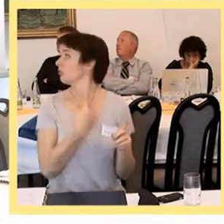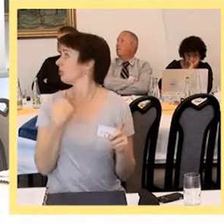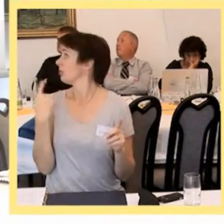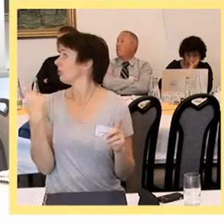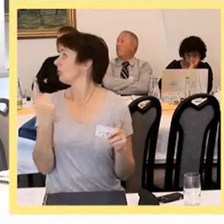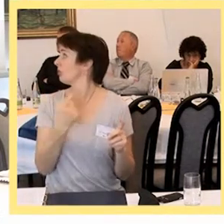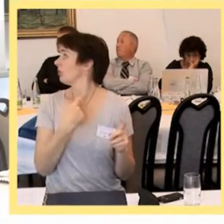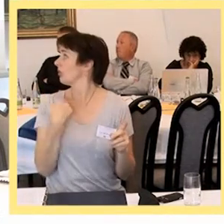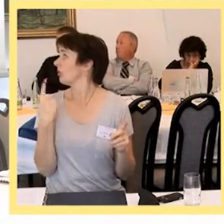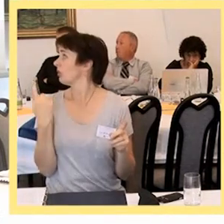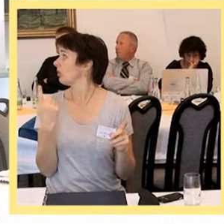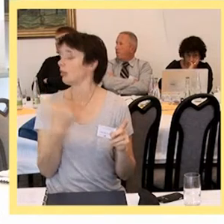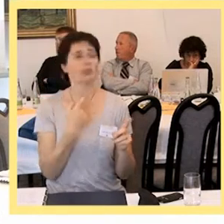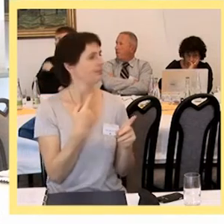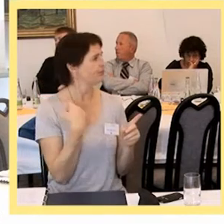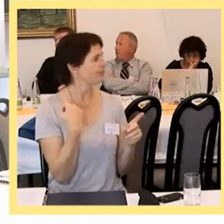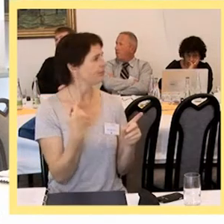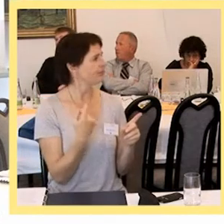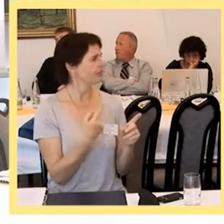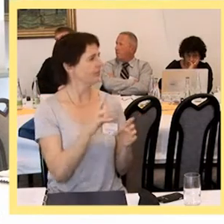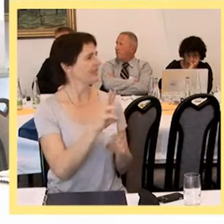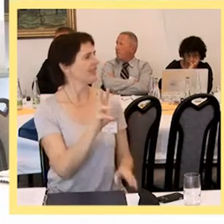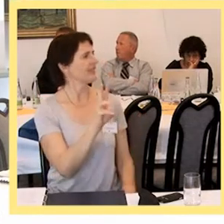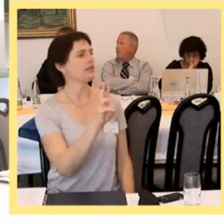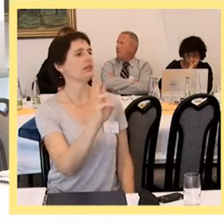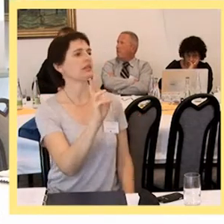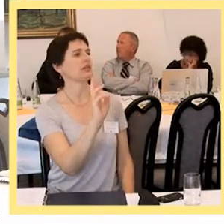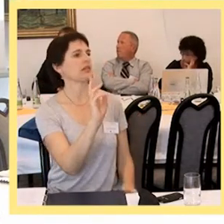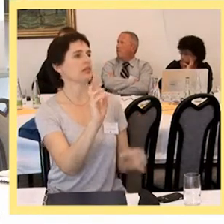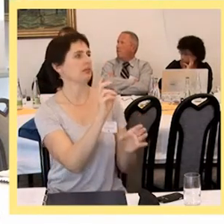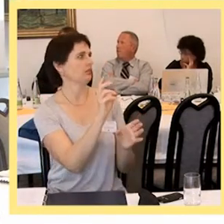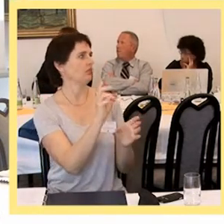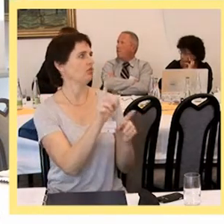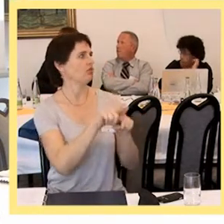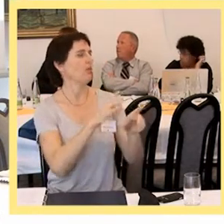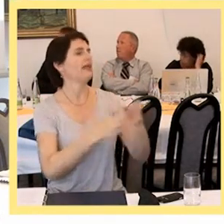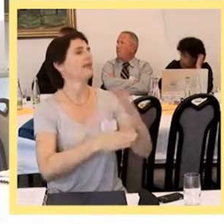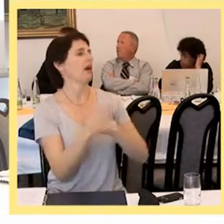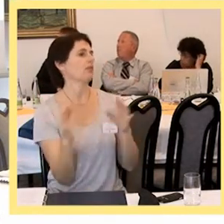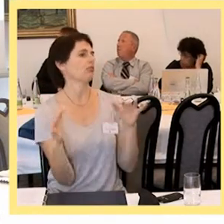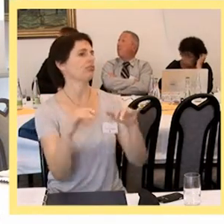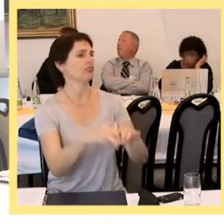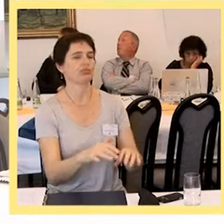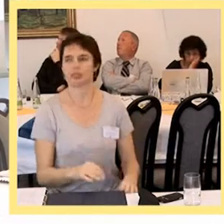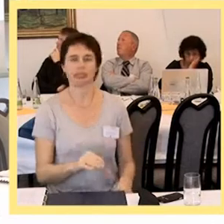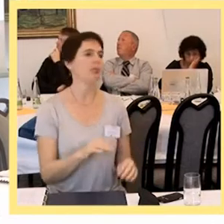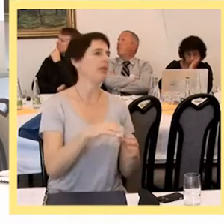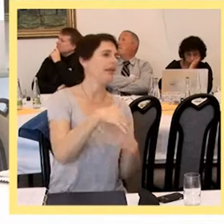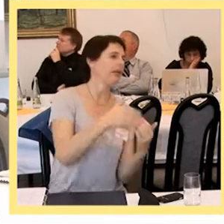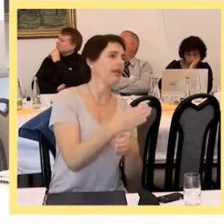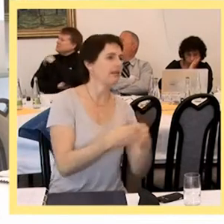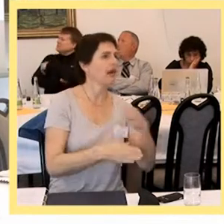some limitations to the event. You can see the breakdown there of the number of casualties and their category on the right-hand